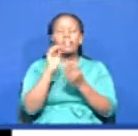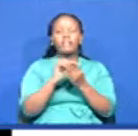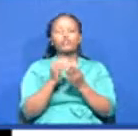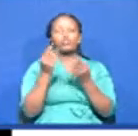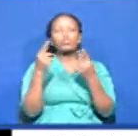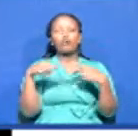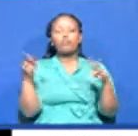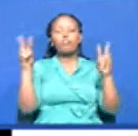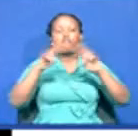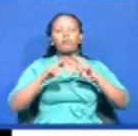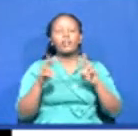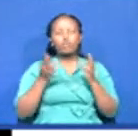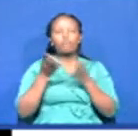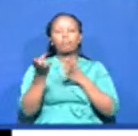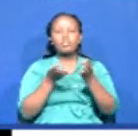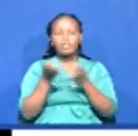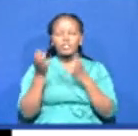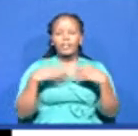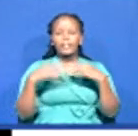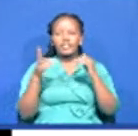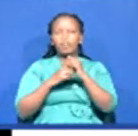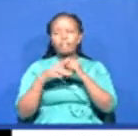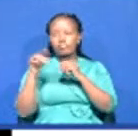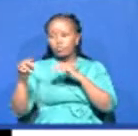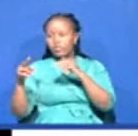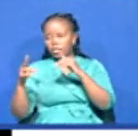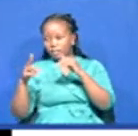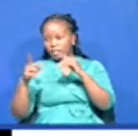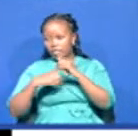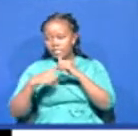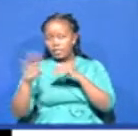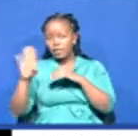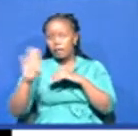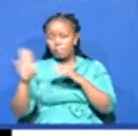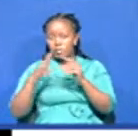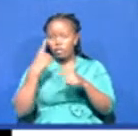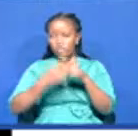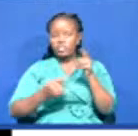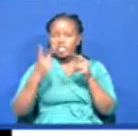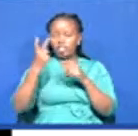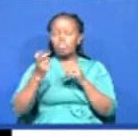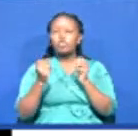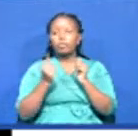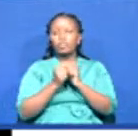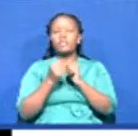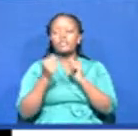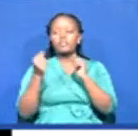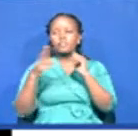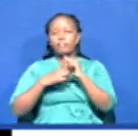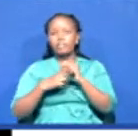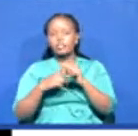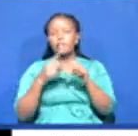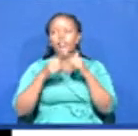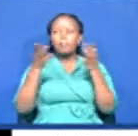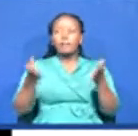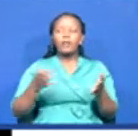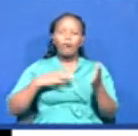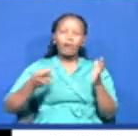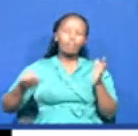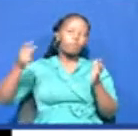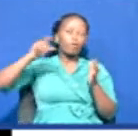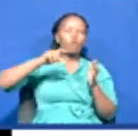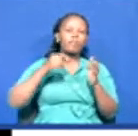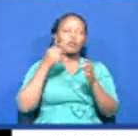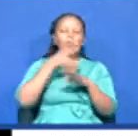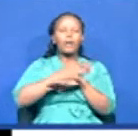was $726 billion in 2017, and it had grown by $100 billion in the year 2018,